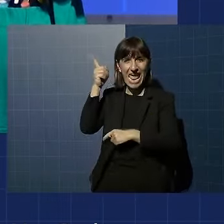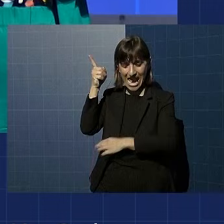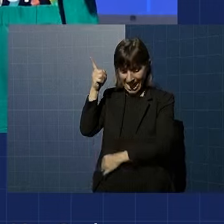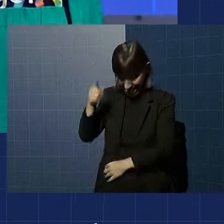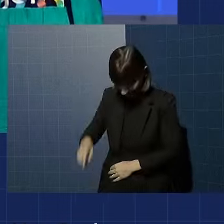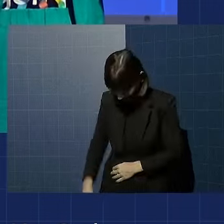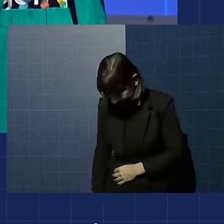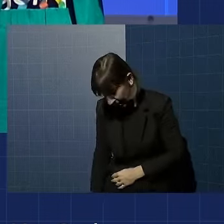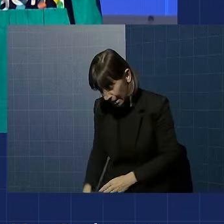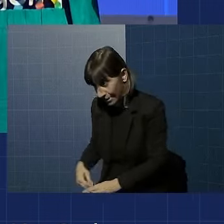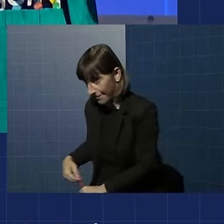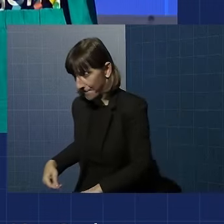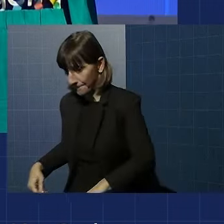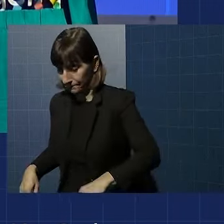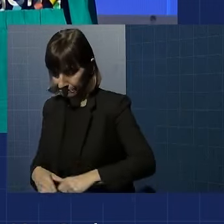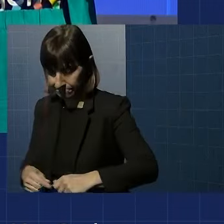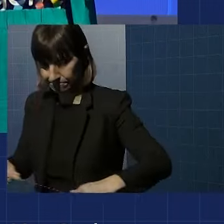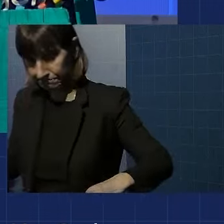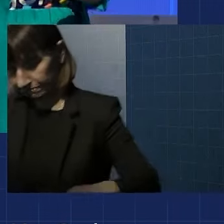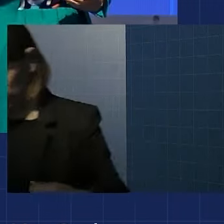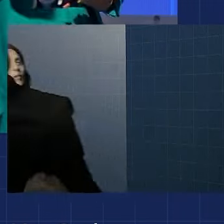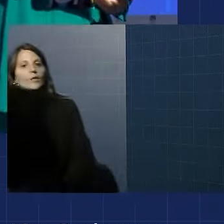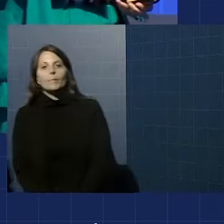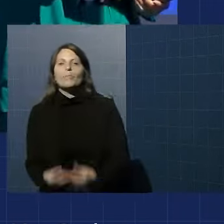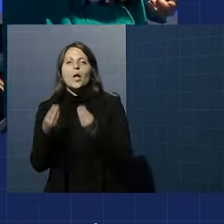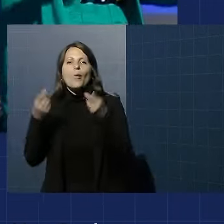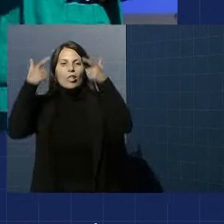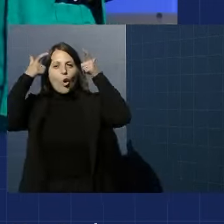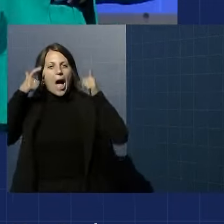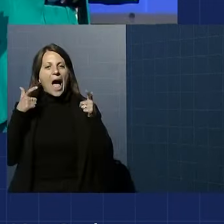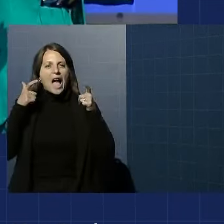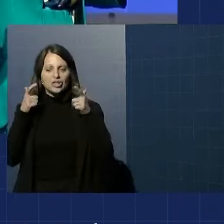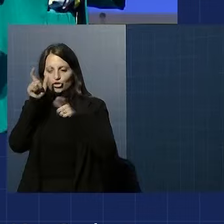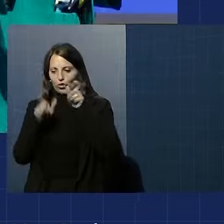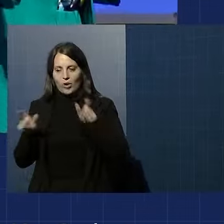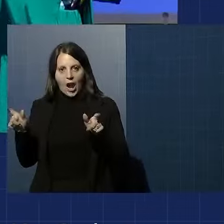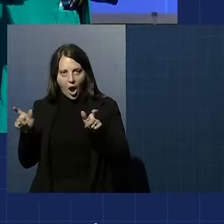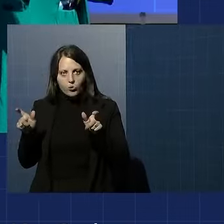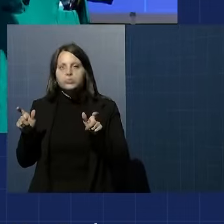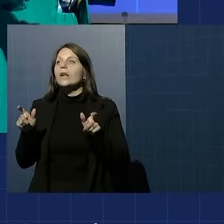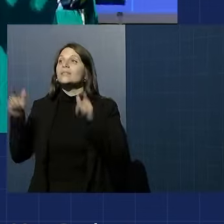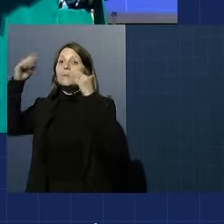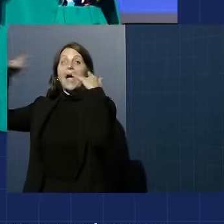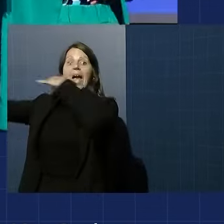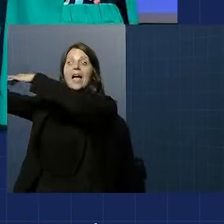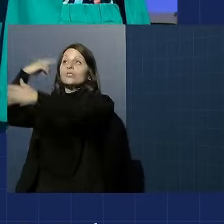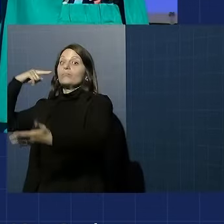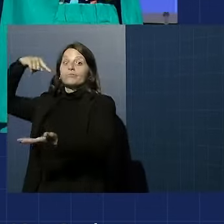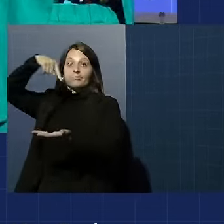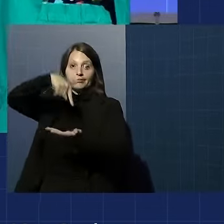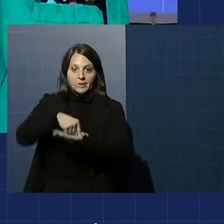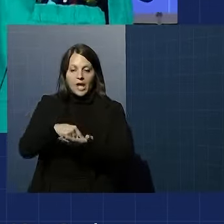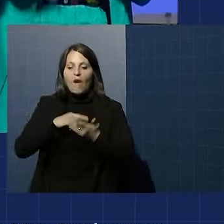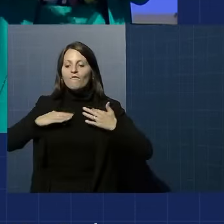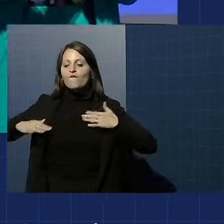huge increase in fluid in these compartments. And that, of course, is linked to also the fluid distribution that I talked to you about earlier, more